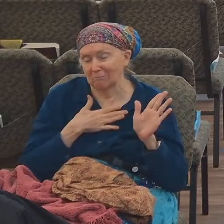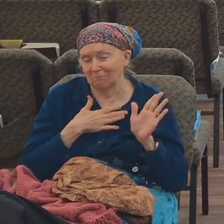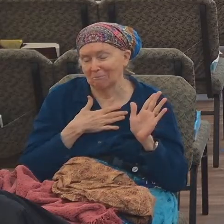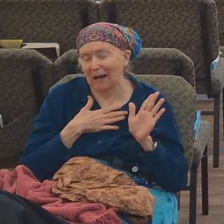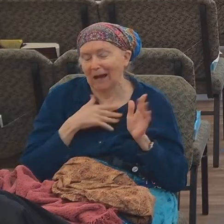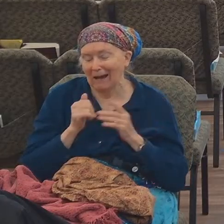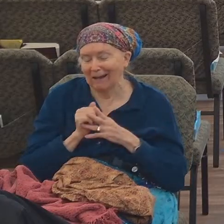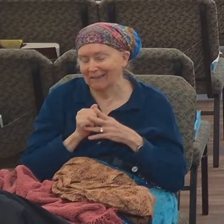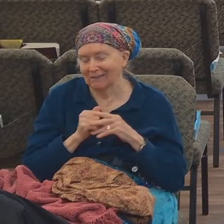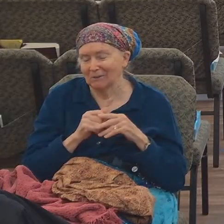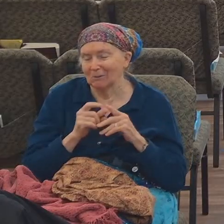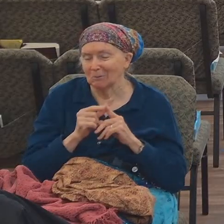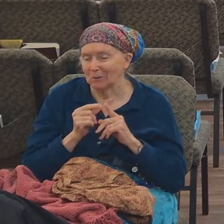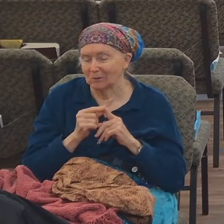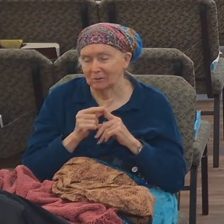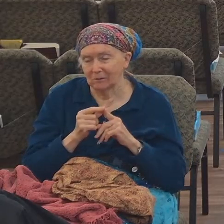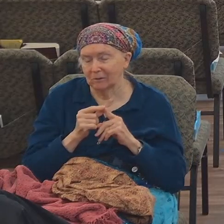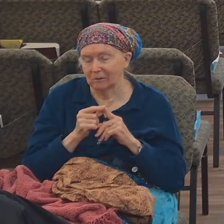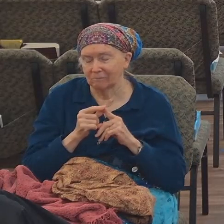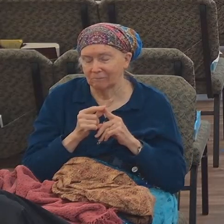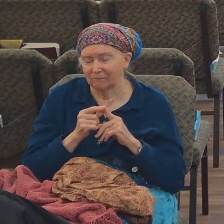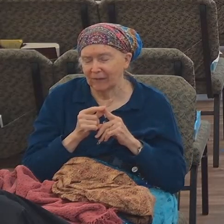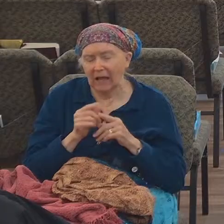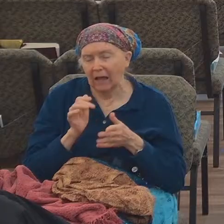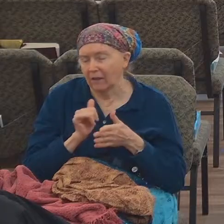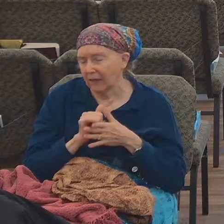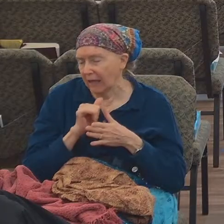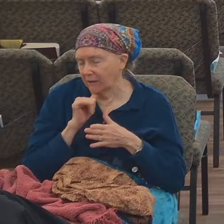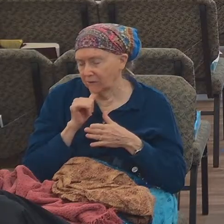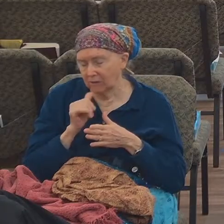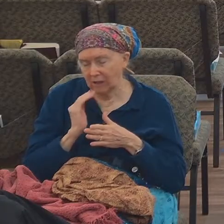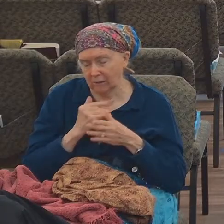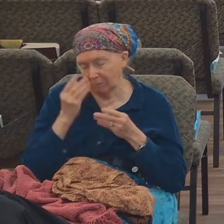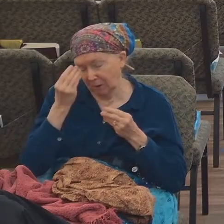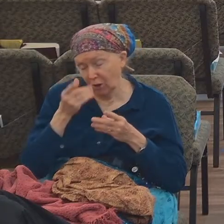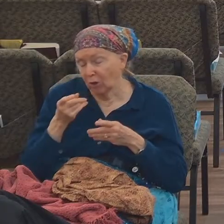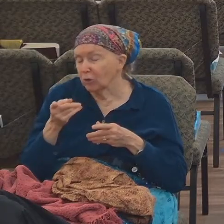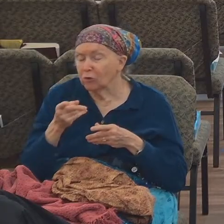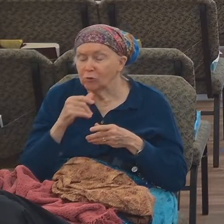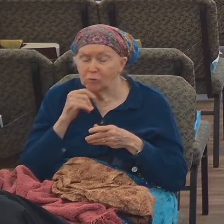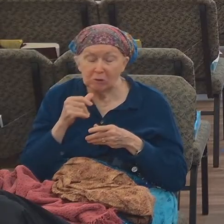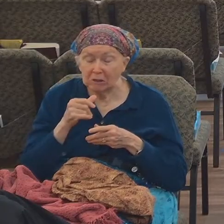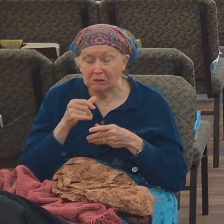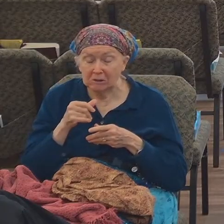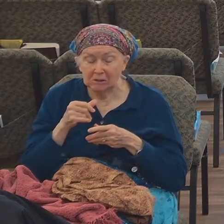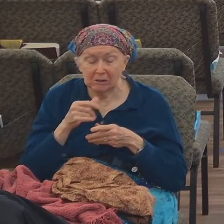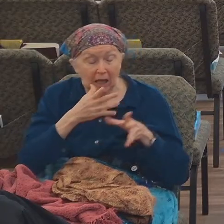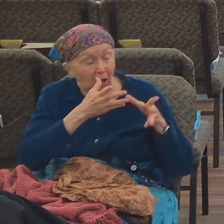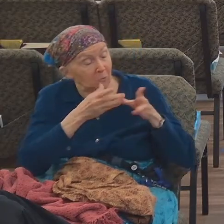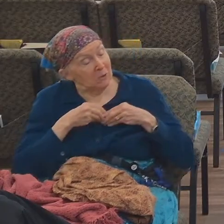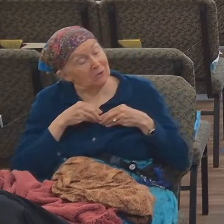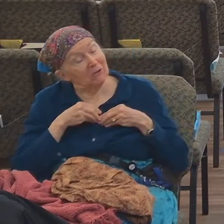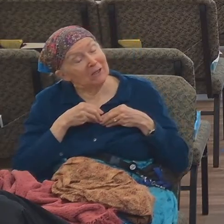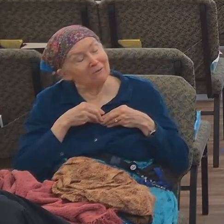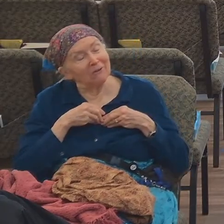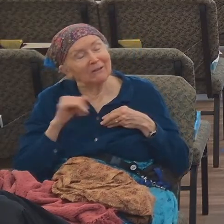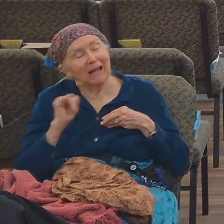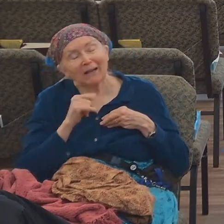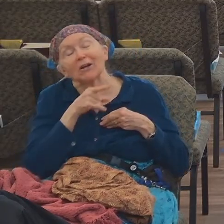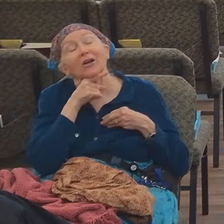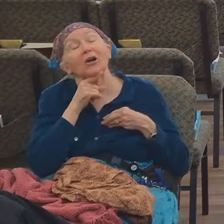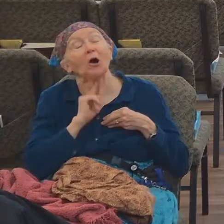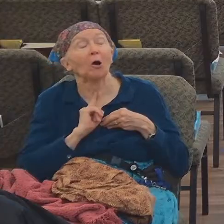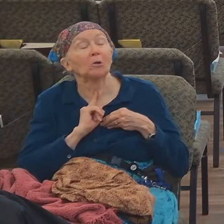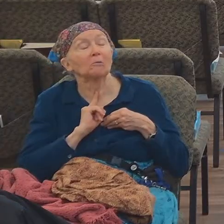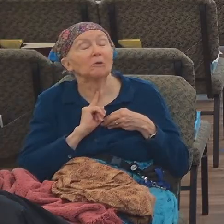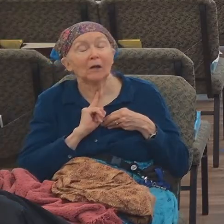Our message was not manipulation. Okay, your reception was not gullibility. Okay, we didn't pull the wool